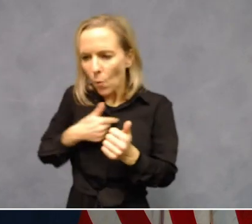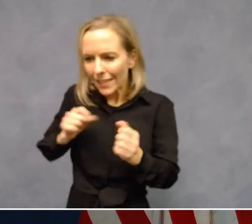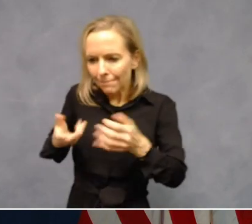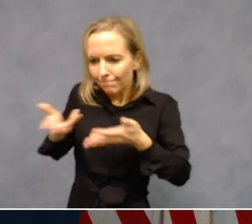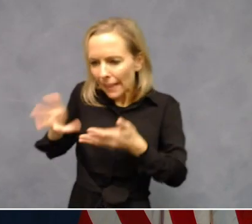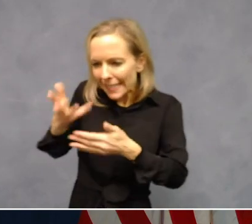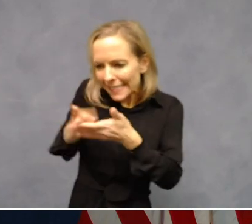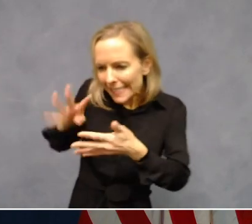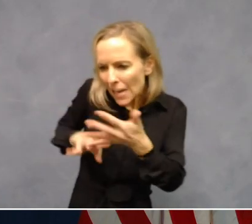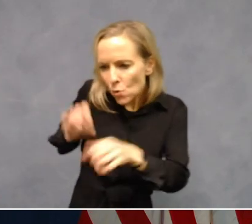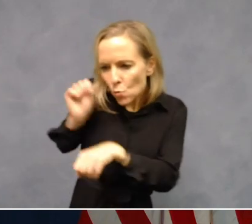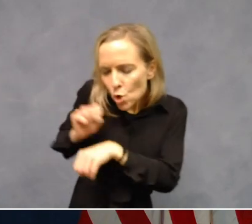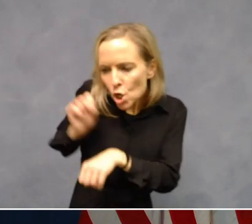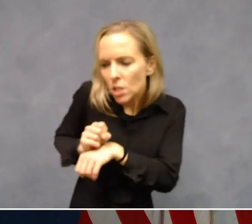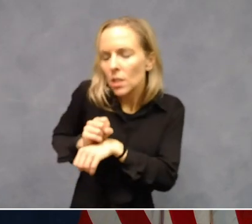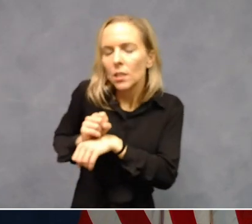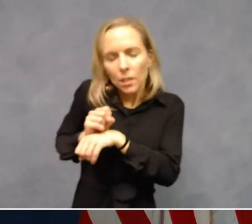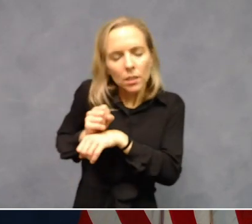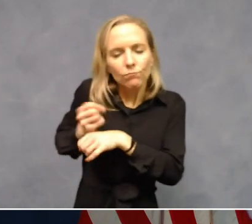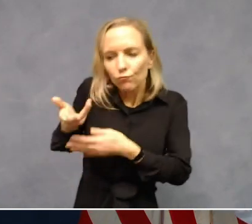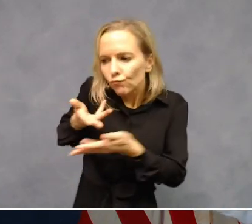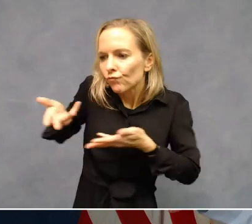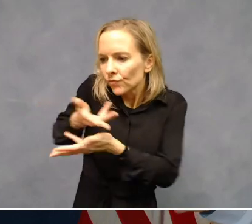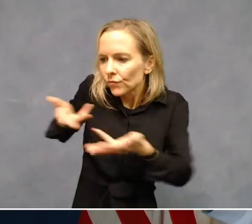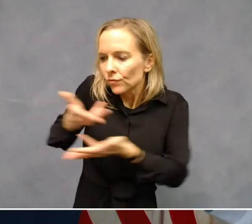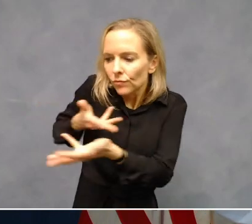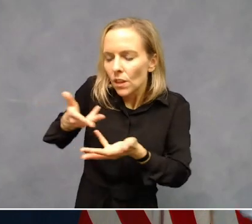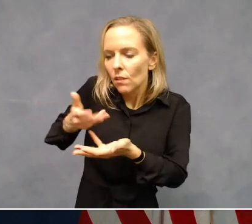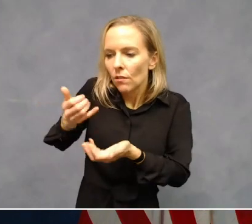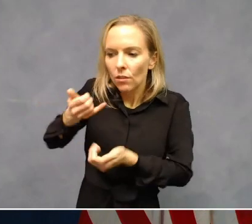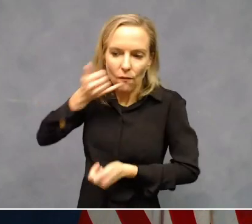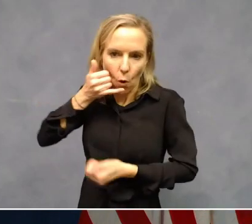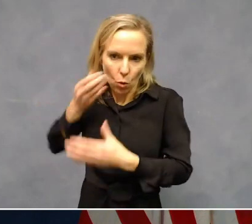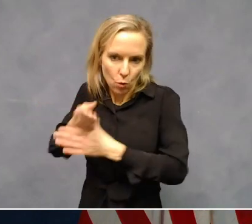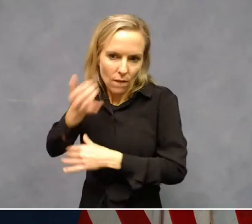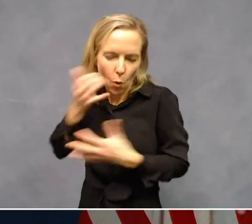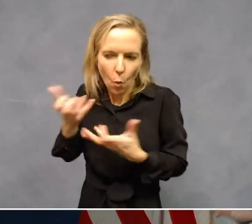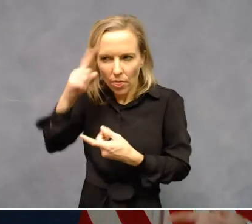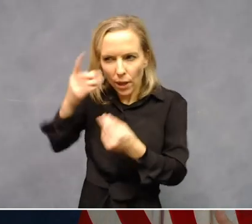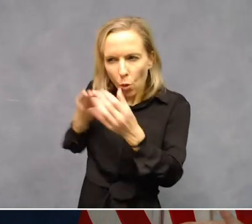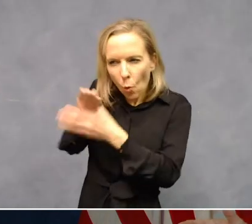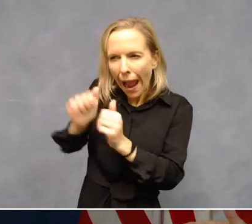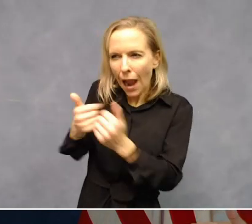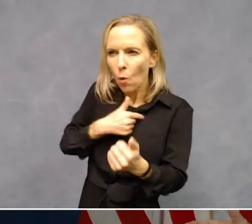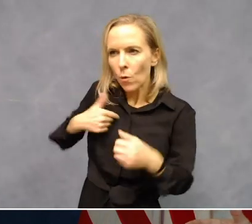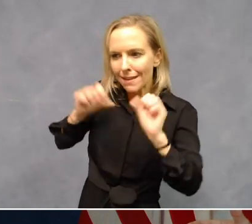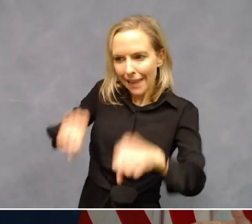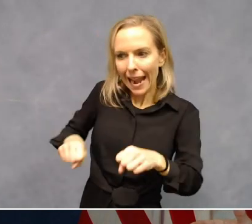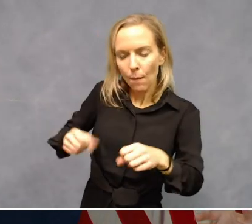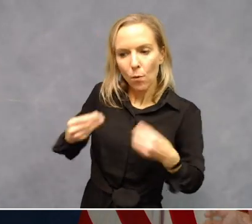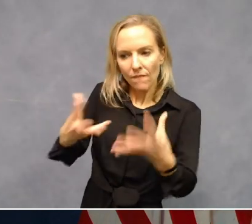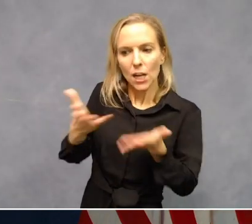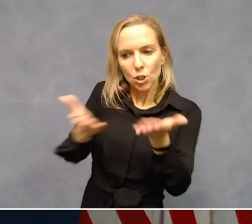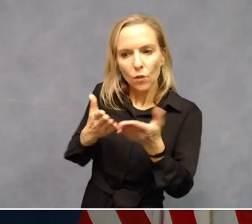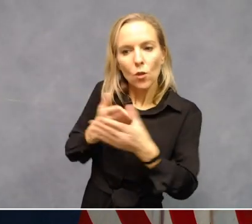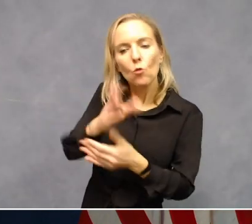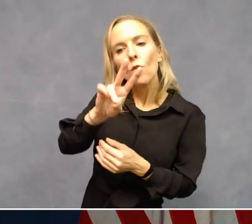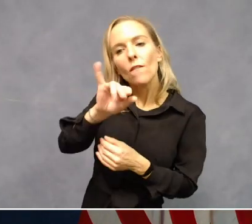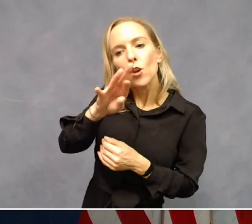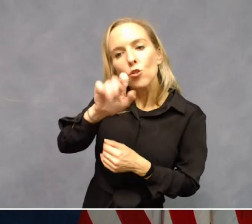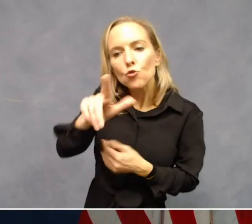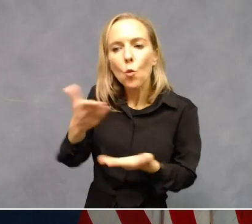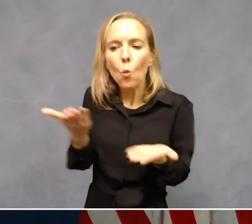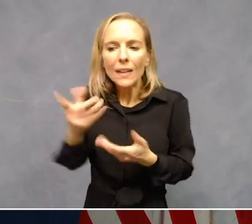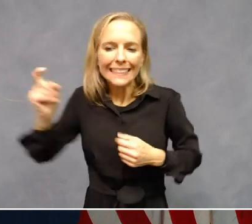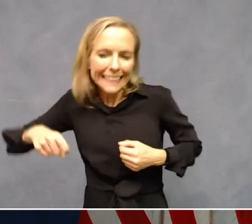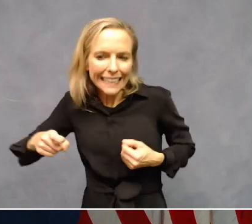works, then them thinking through what we can do virtually and what we can't and what's necessary, how they can